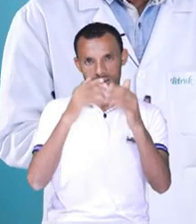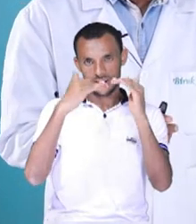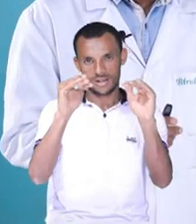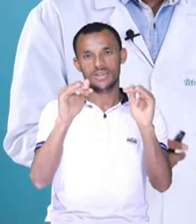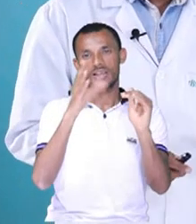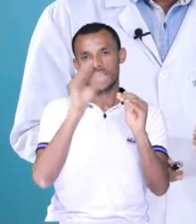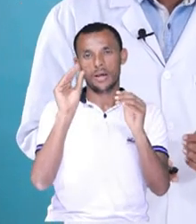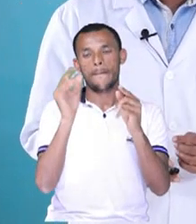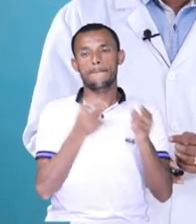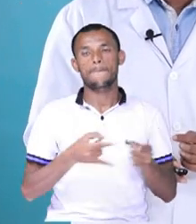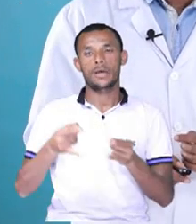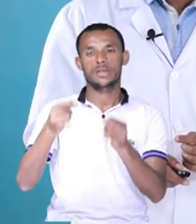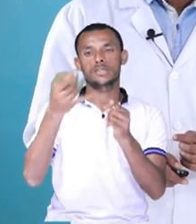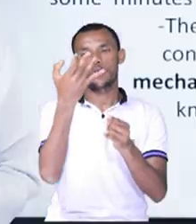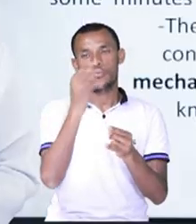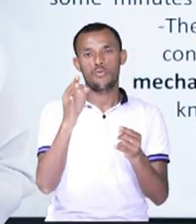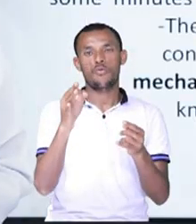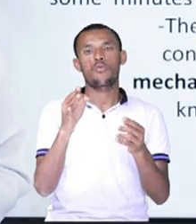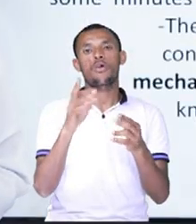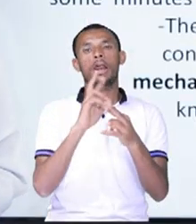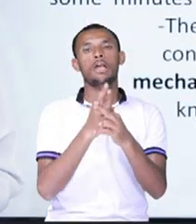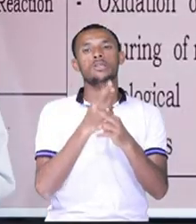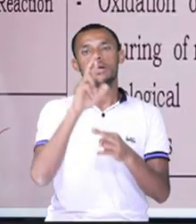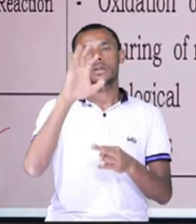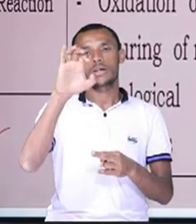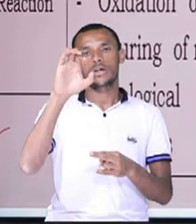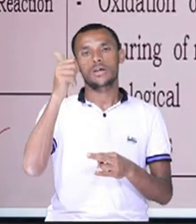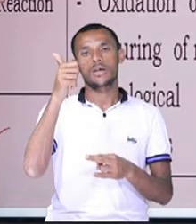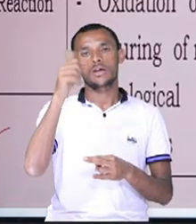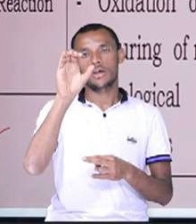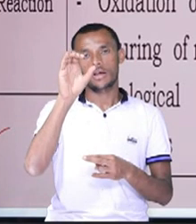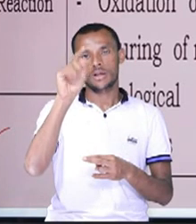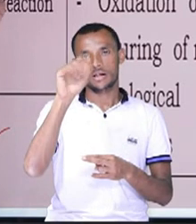rates and mechanisms of reaction.